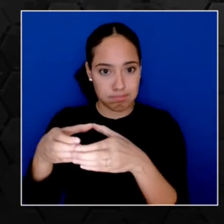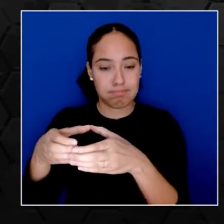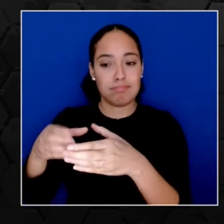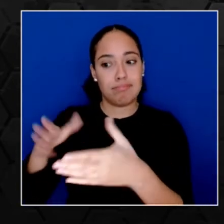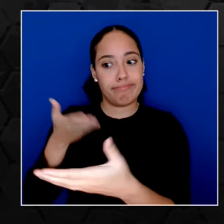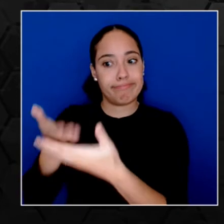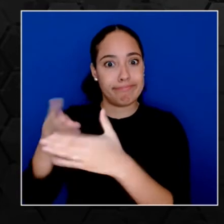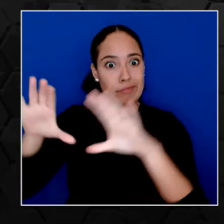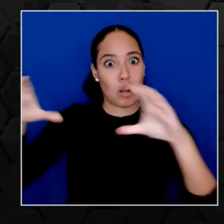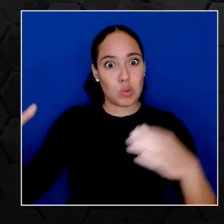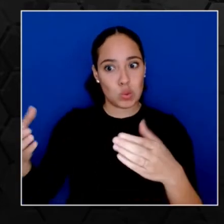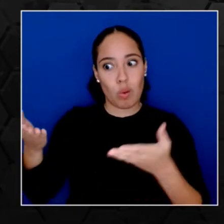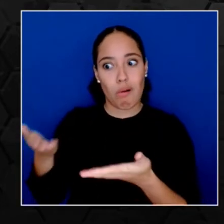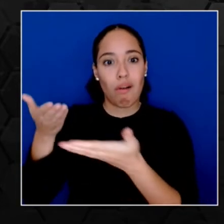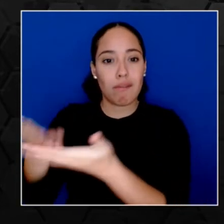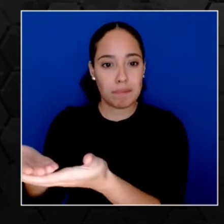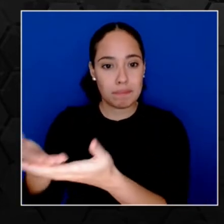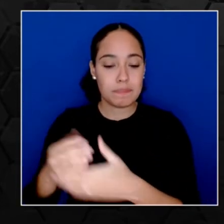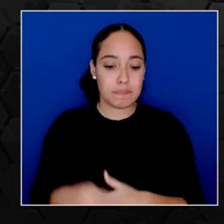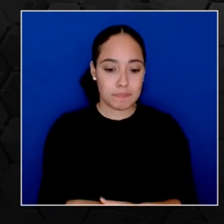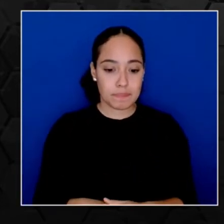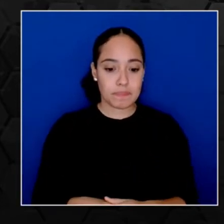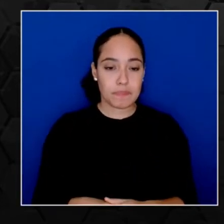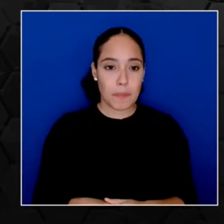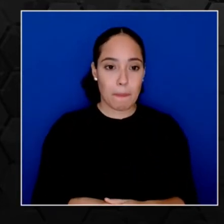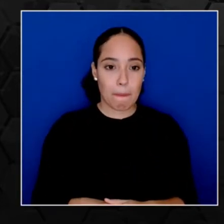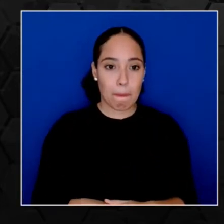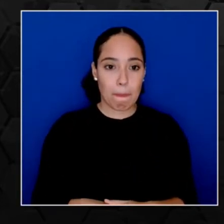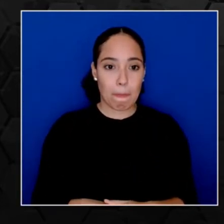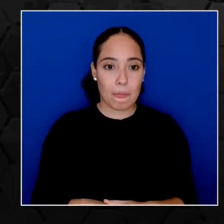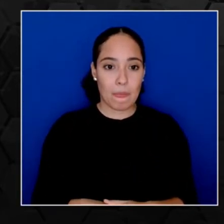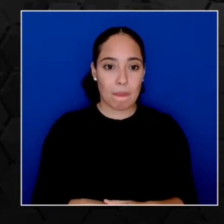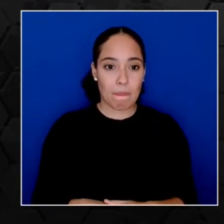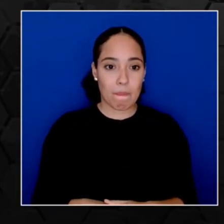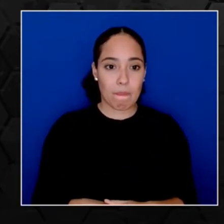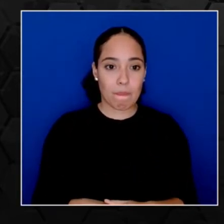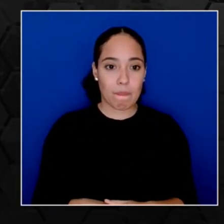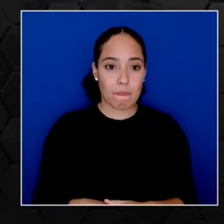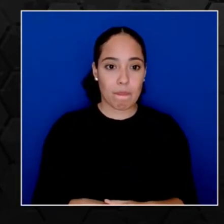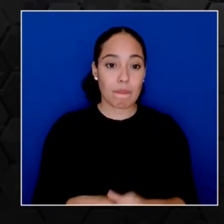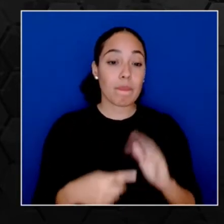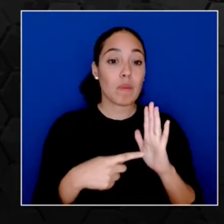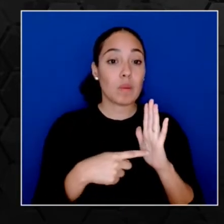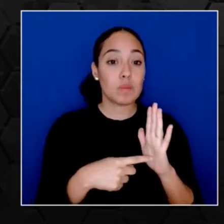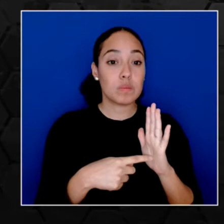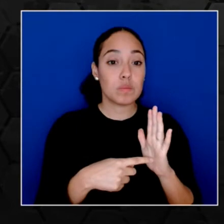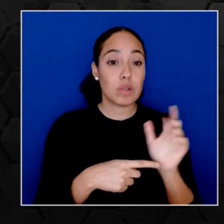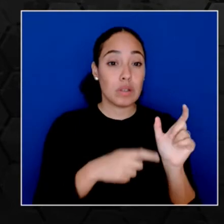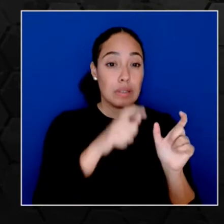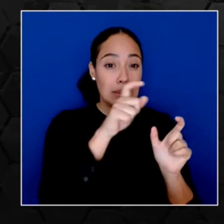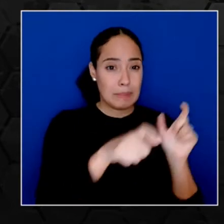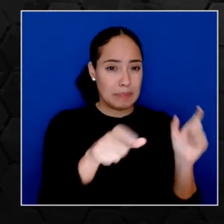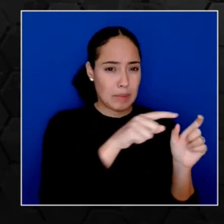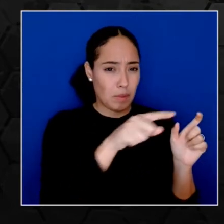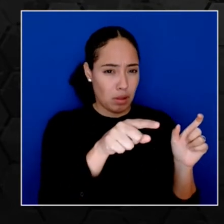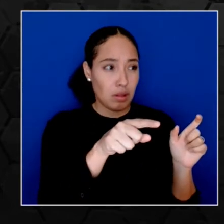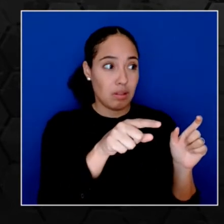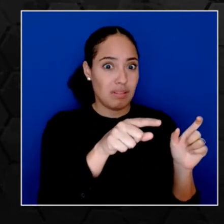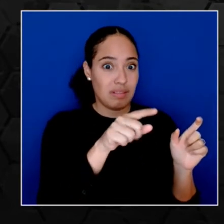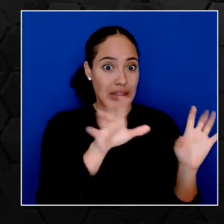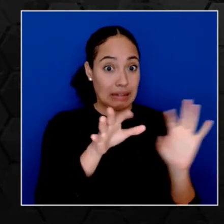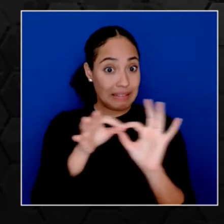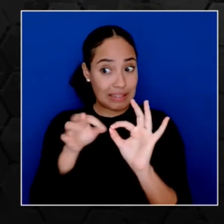the like user item connections like that we like before that we like need for the collaborative based filtering.